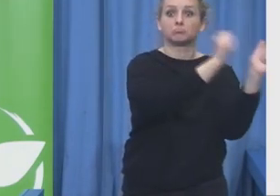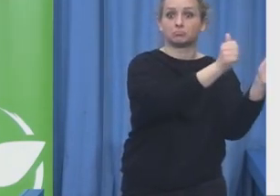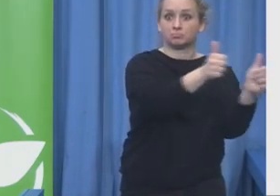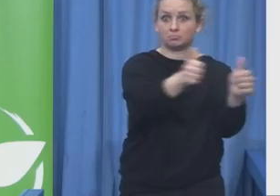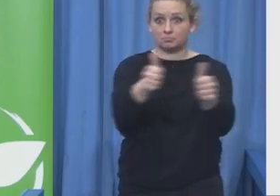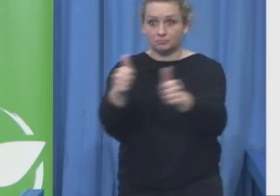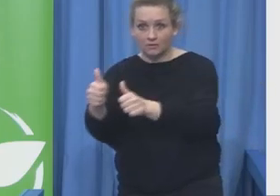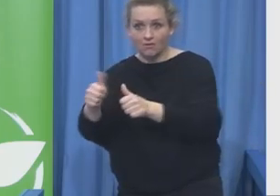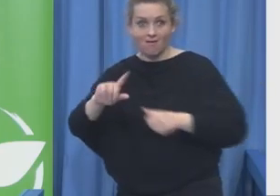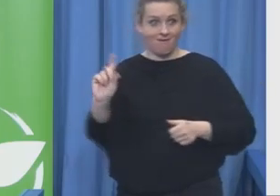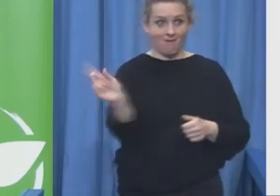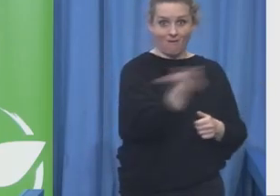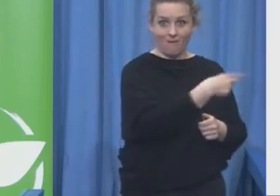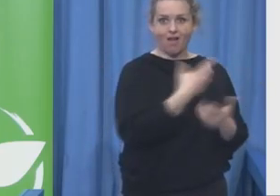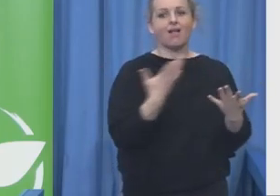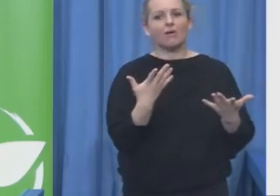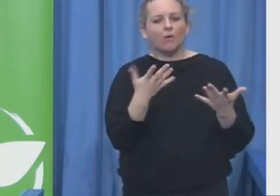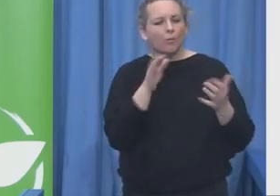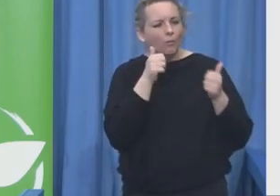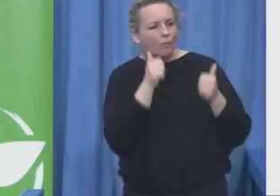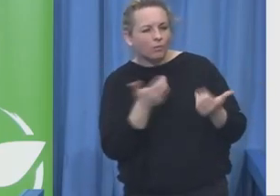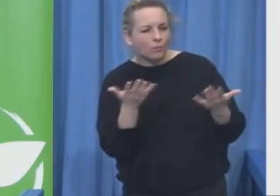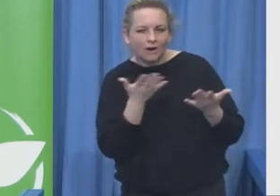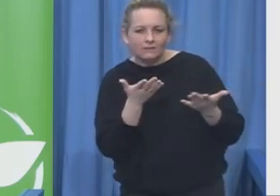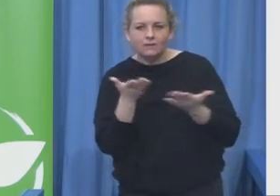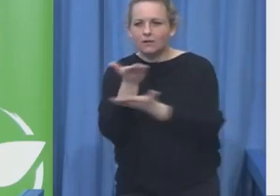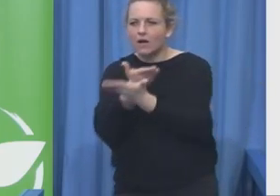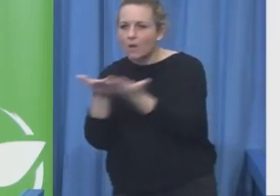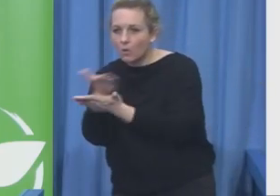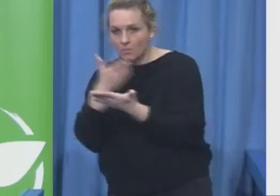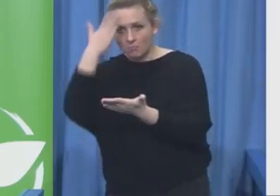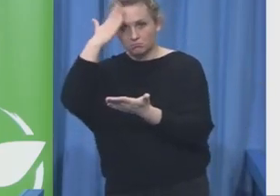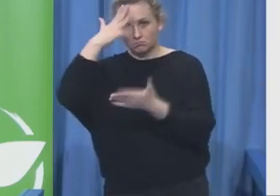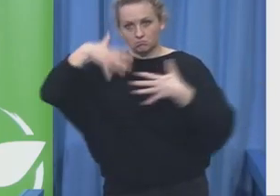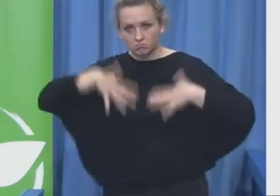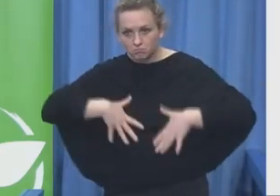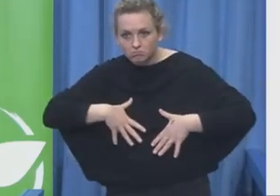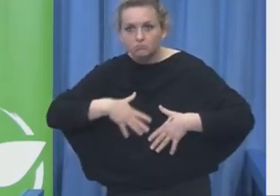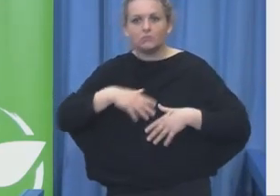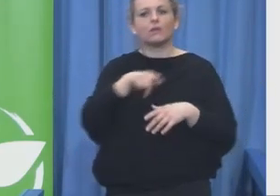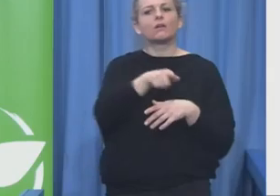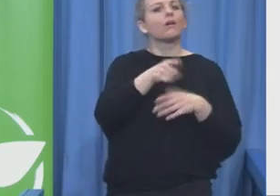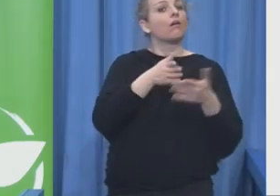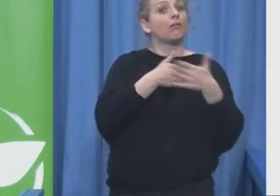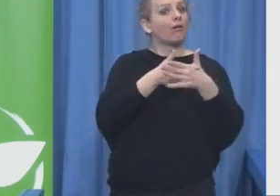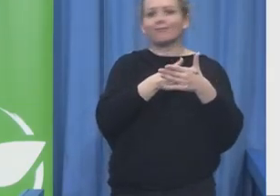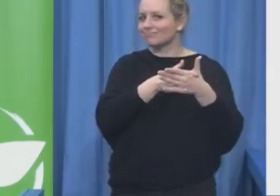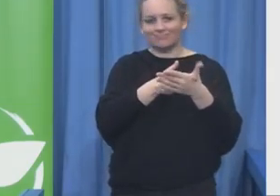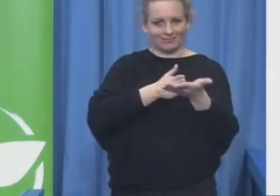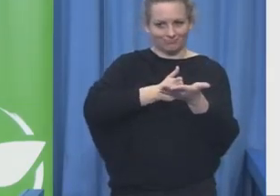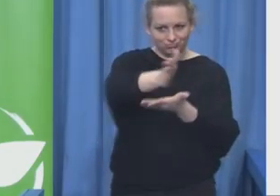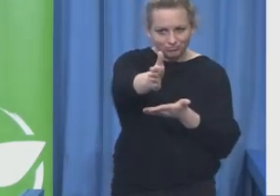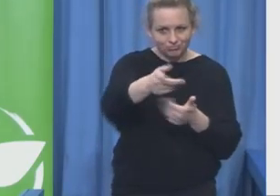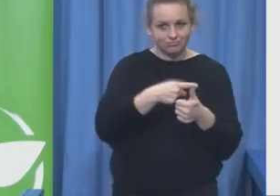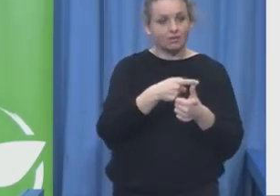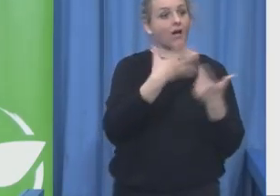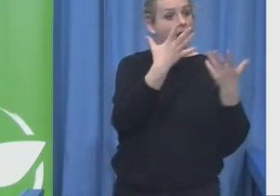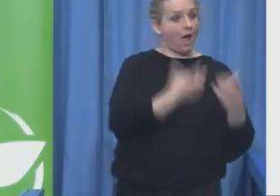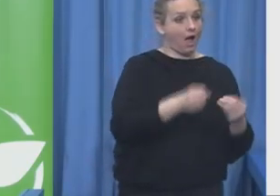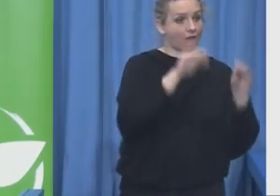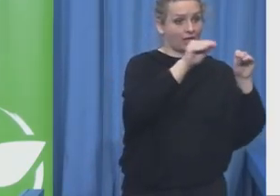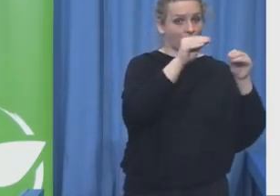about education, it's about access, it's about accessible transportation, it's about a whole range of things that enable a person